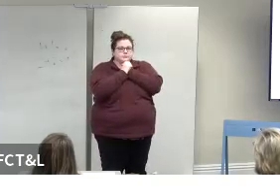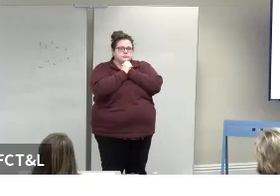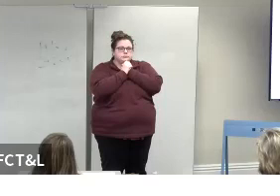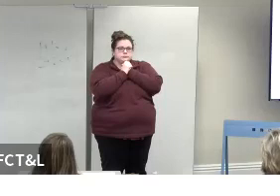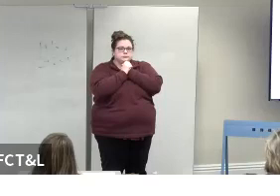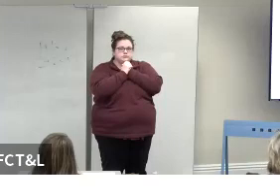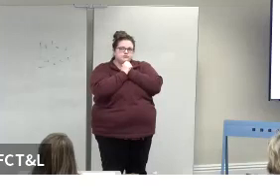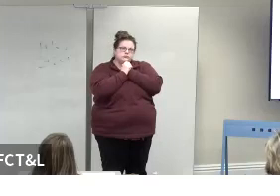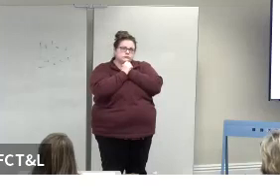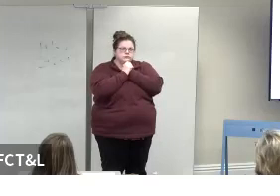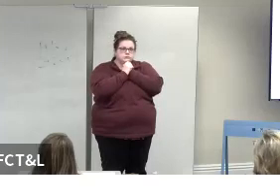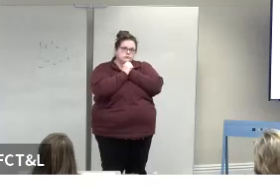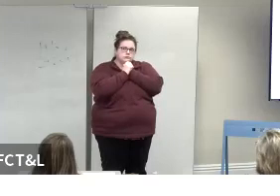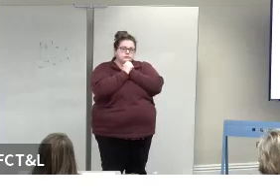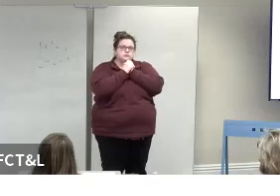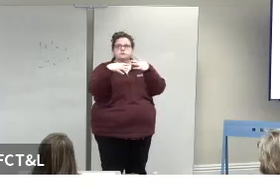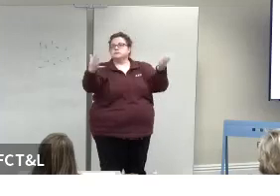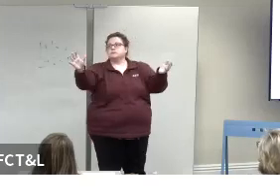good example.